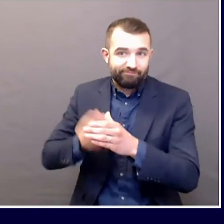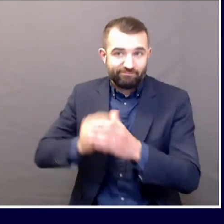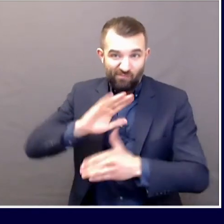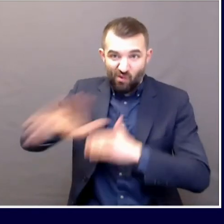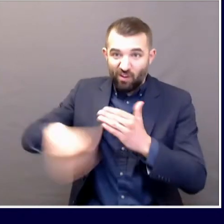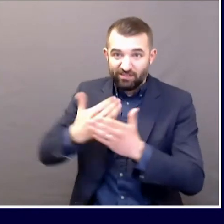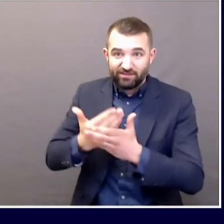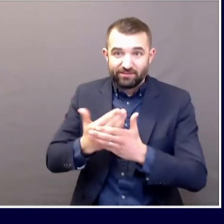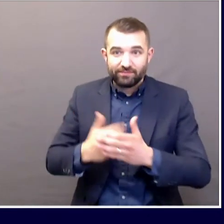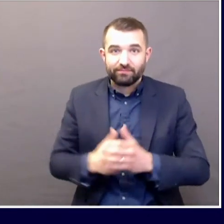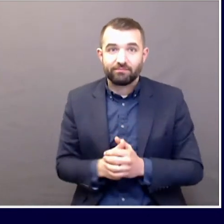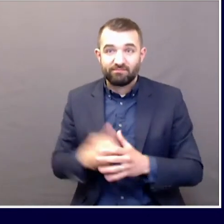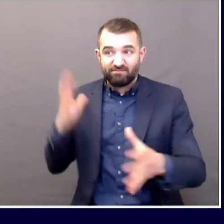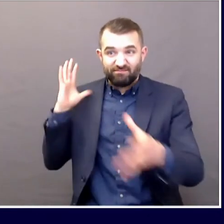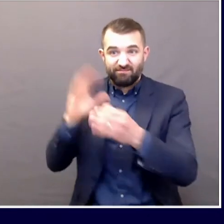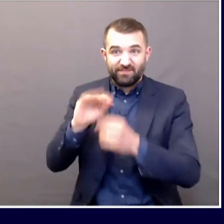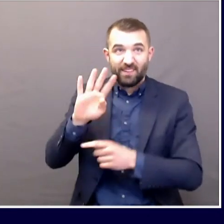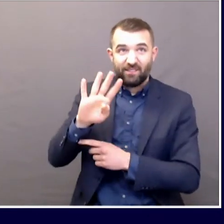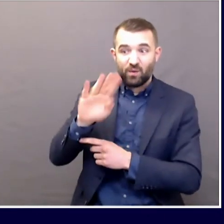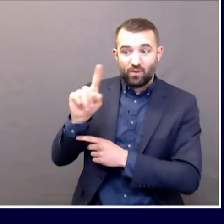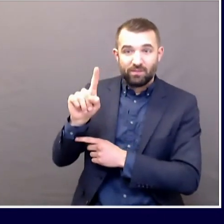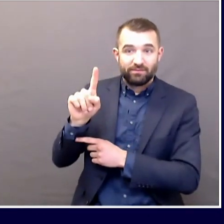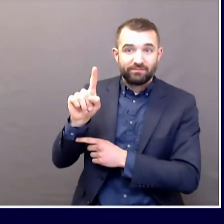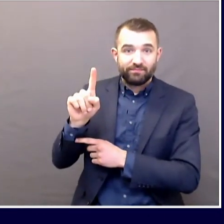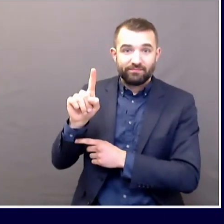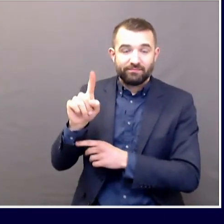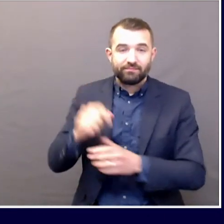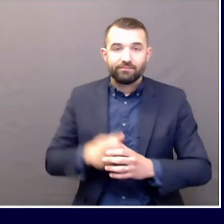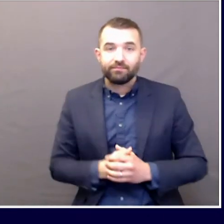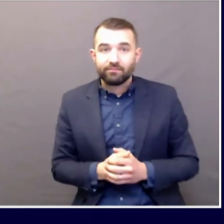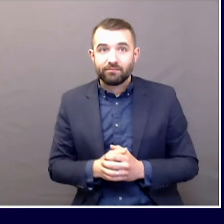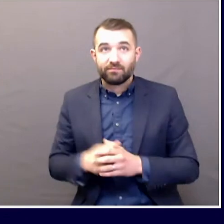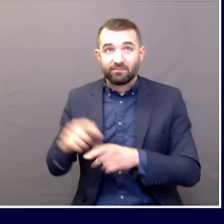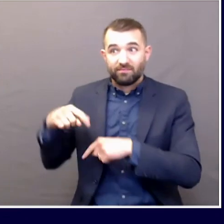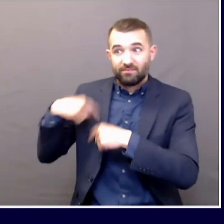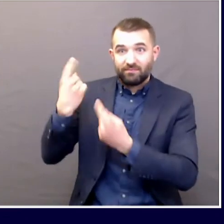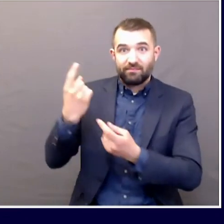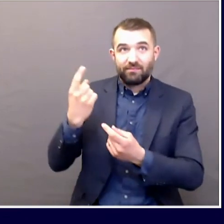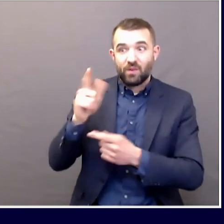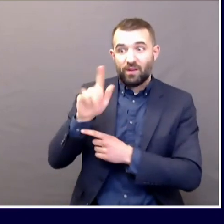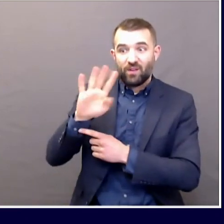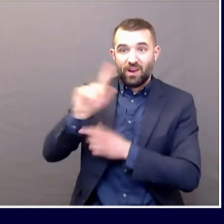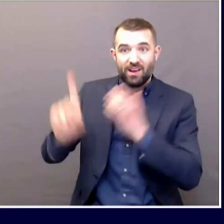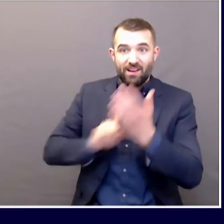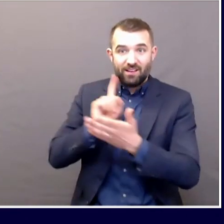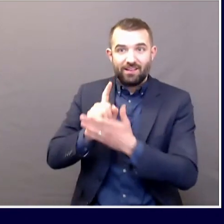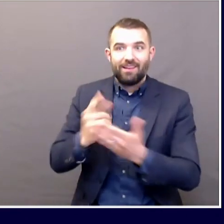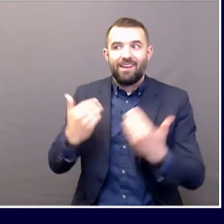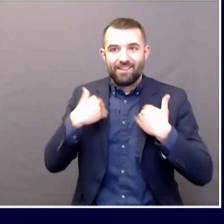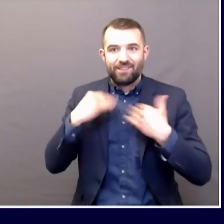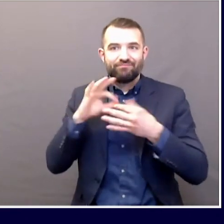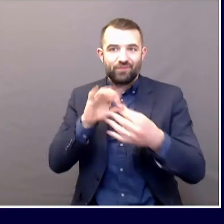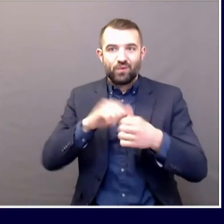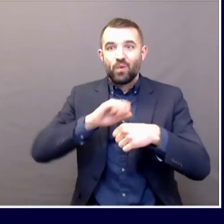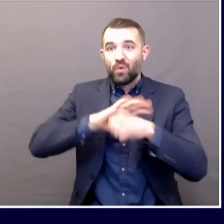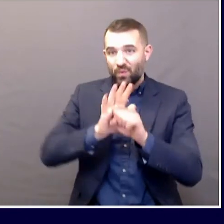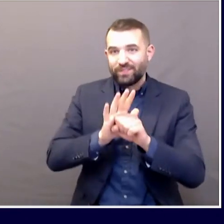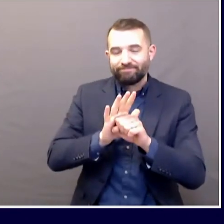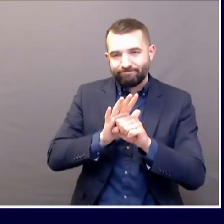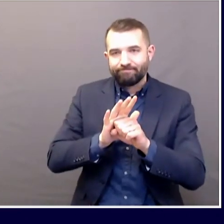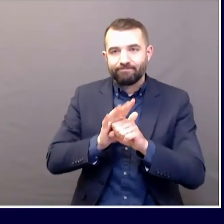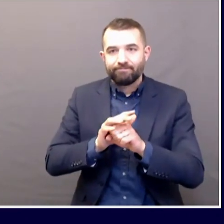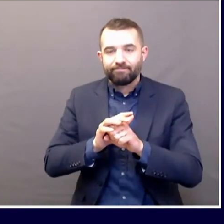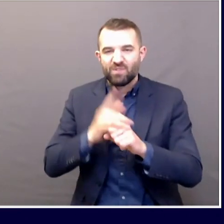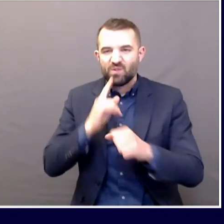deaths just in the span of 48 hours. That is a concerning number, with no doubt. But I'd like to note that of